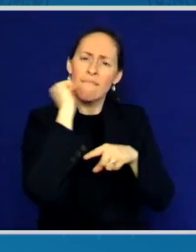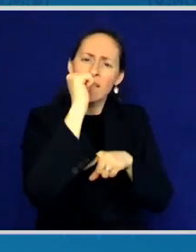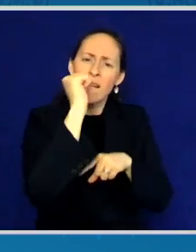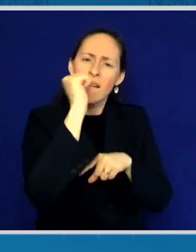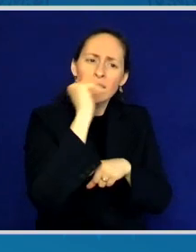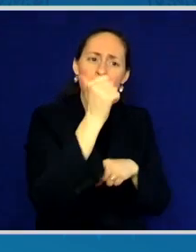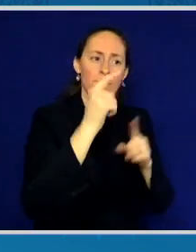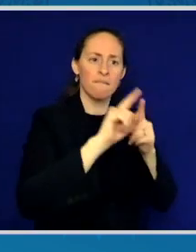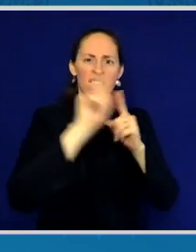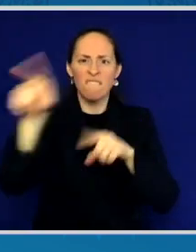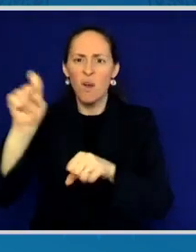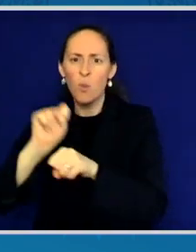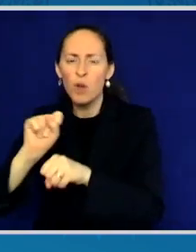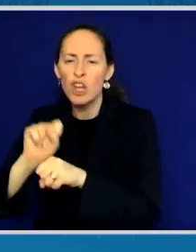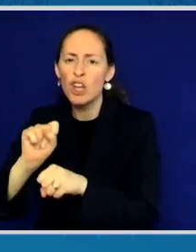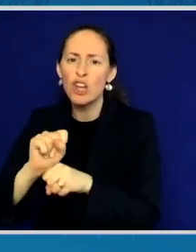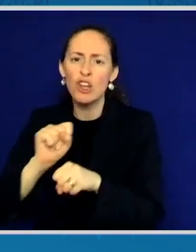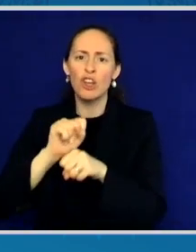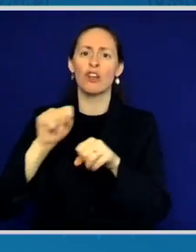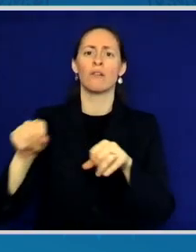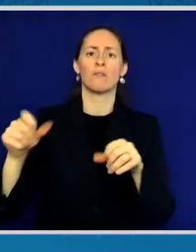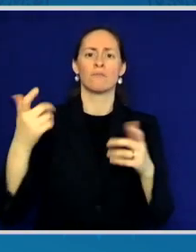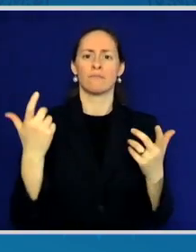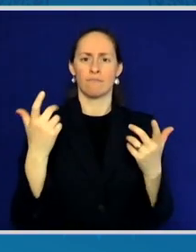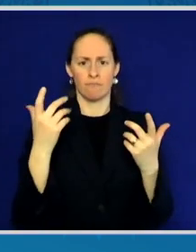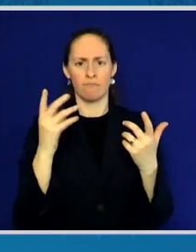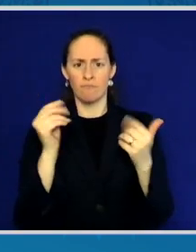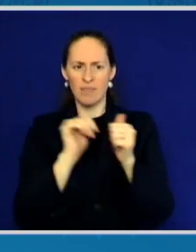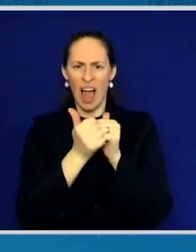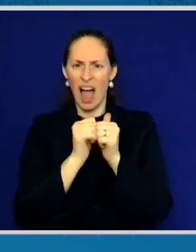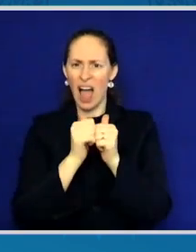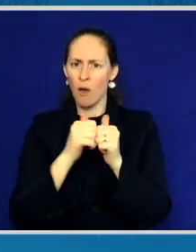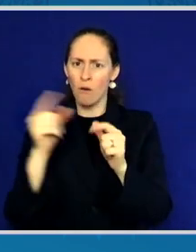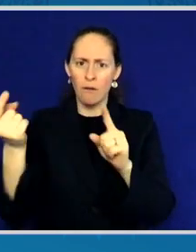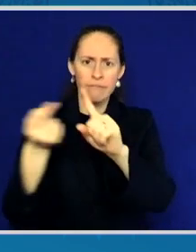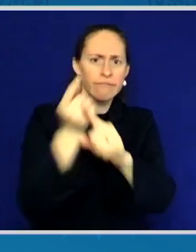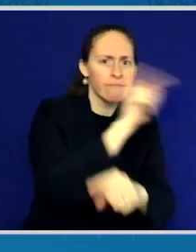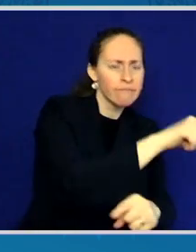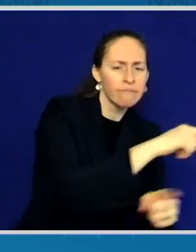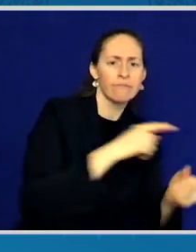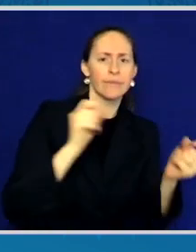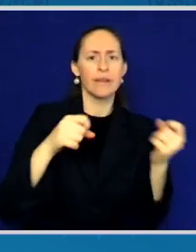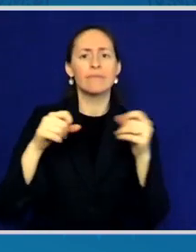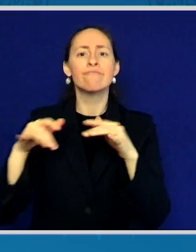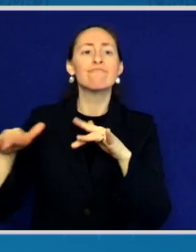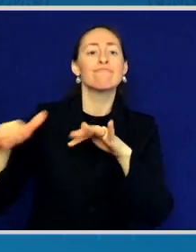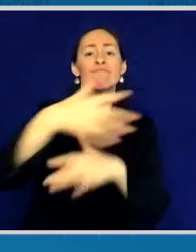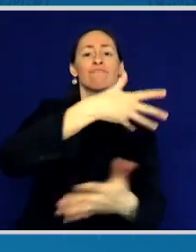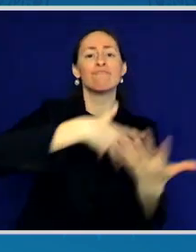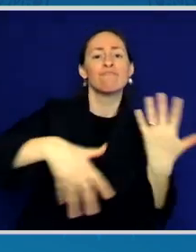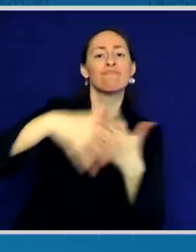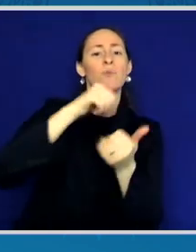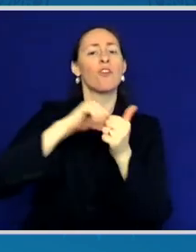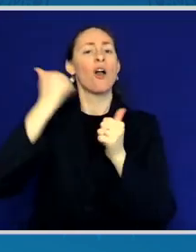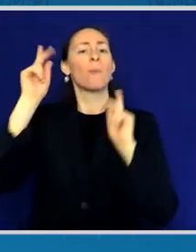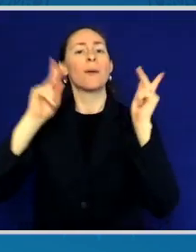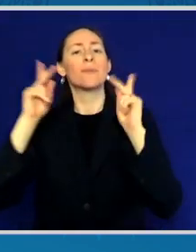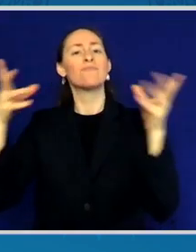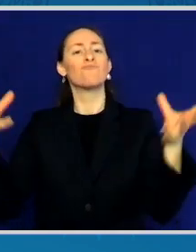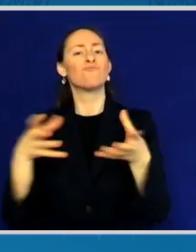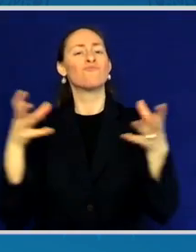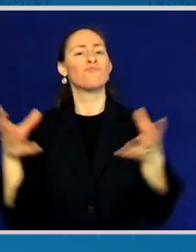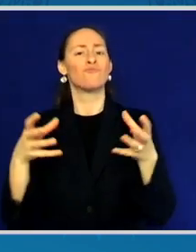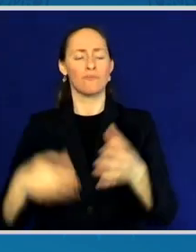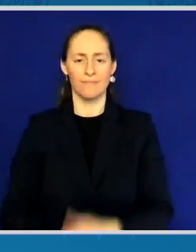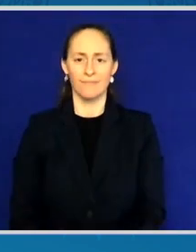at it as a vehicle for social mobility? So Jill, how did you convince some businesses that thought, I don't want my taxes